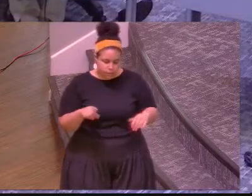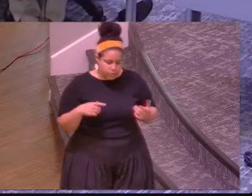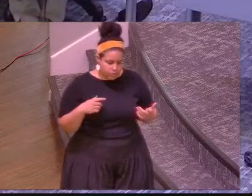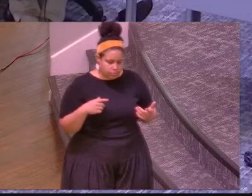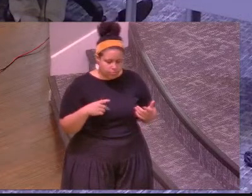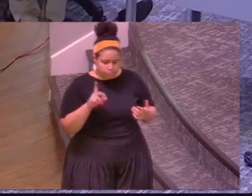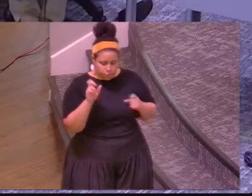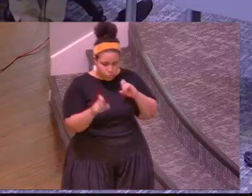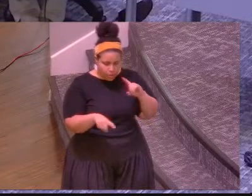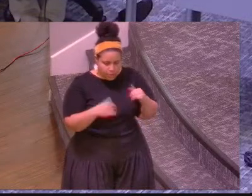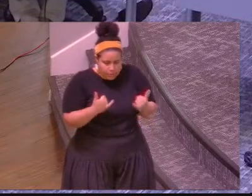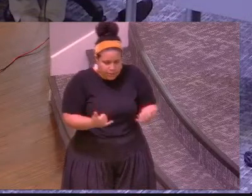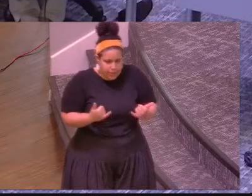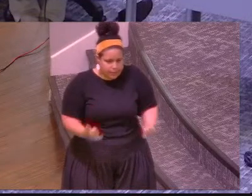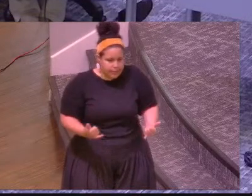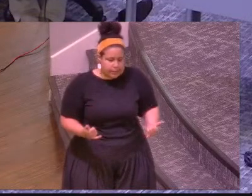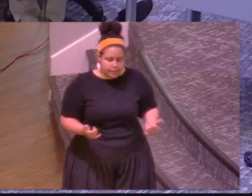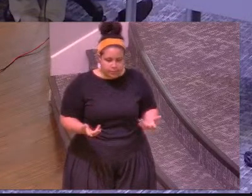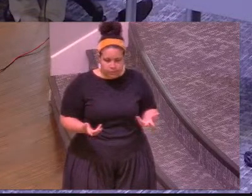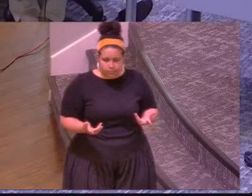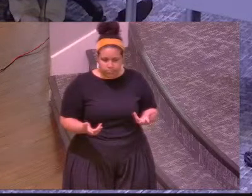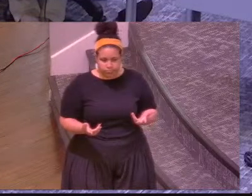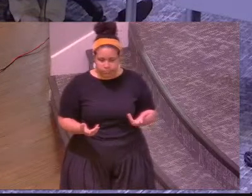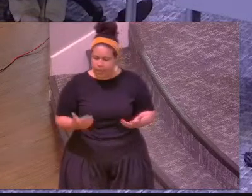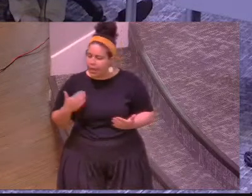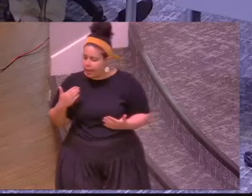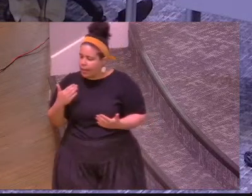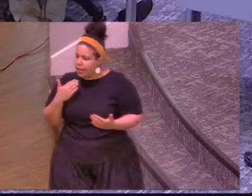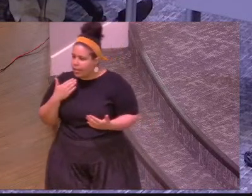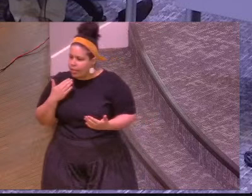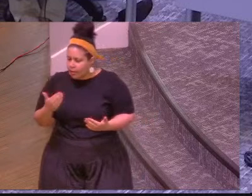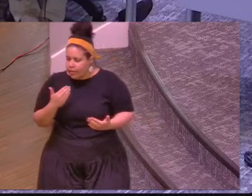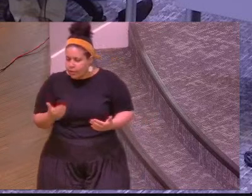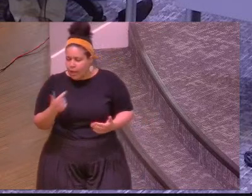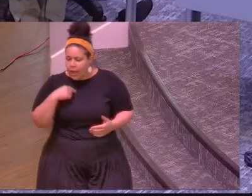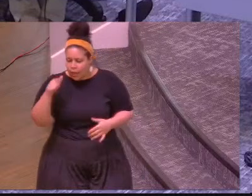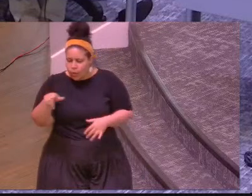get that to you next week. Thank you so much.